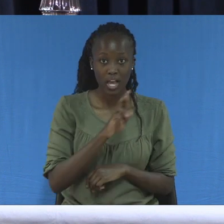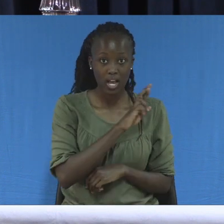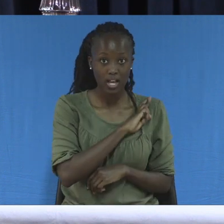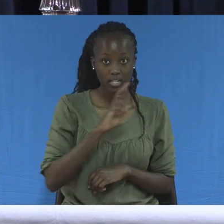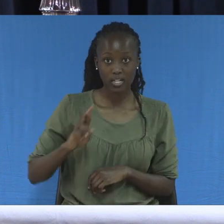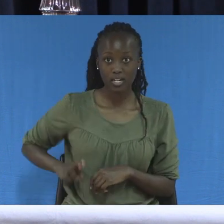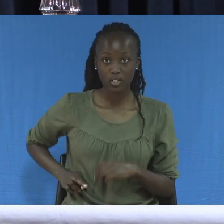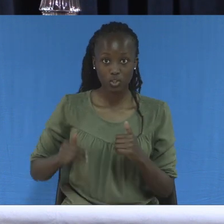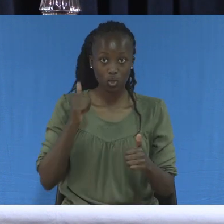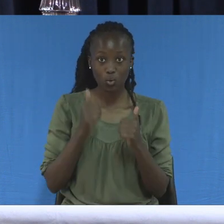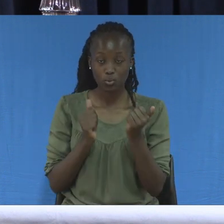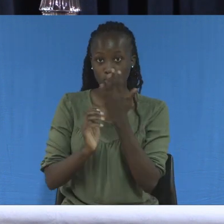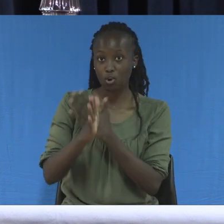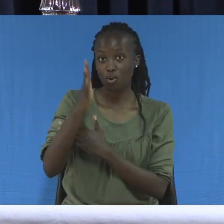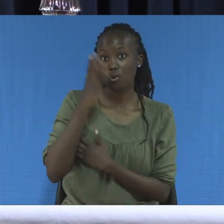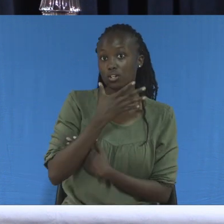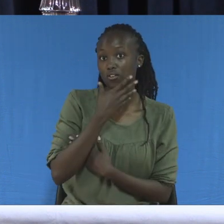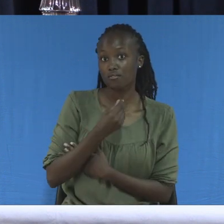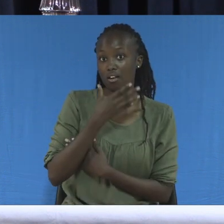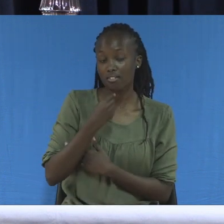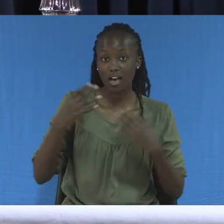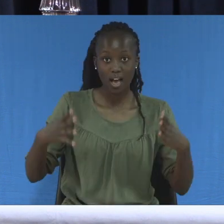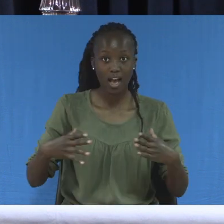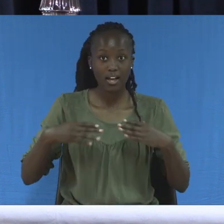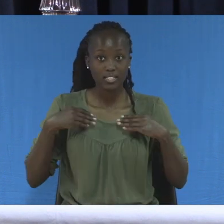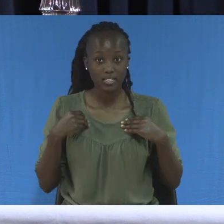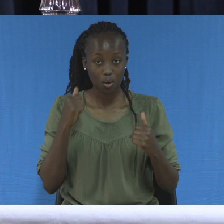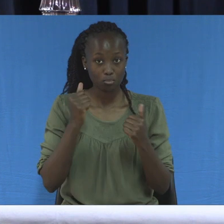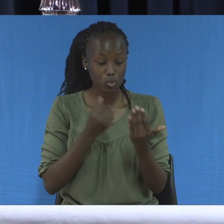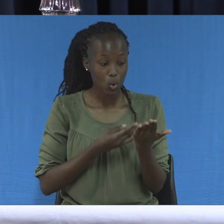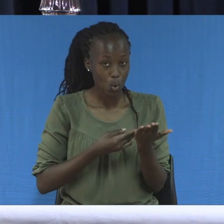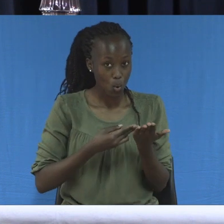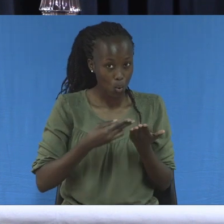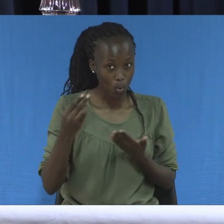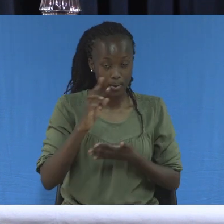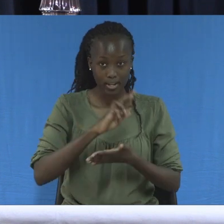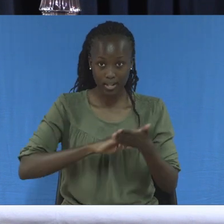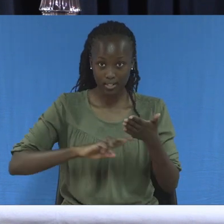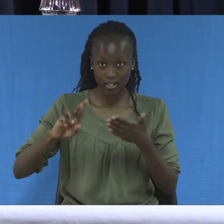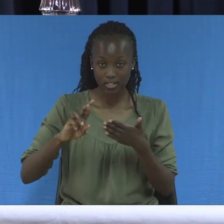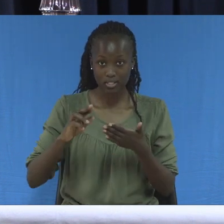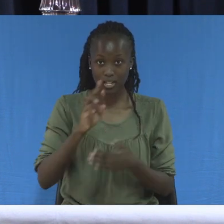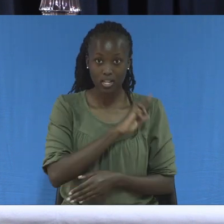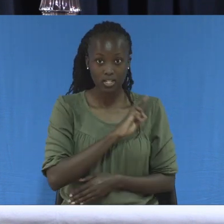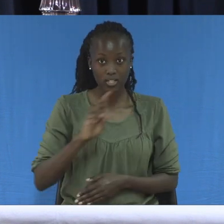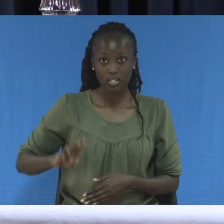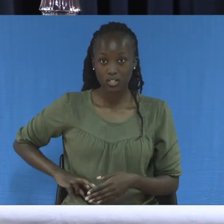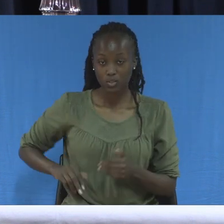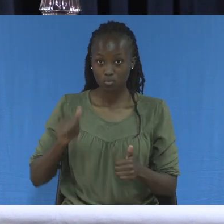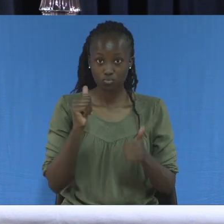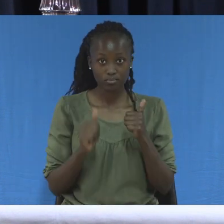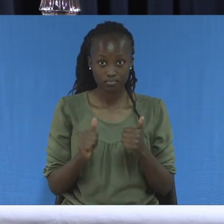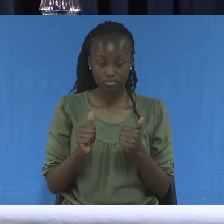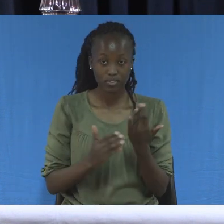Religion that God our Father accepts as pure and faultless is this: to